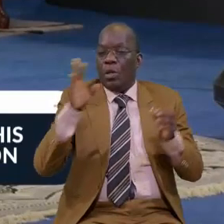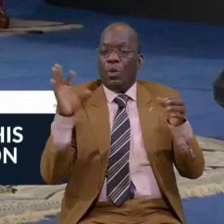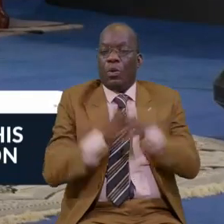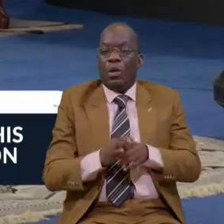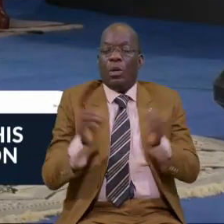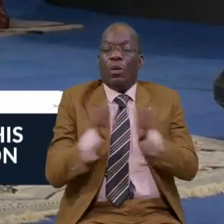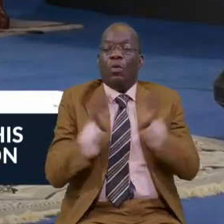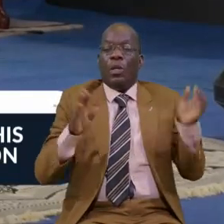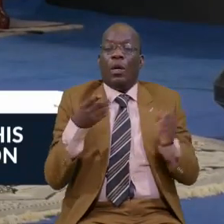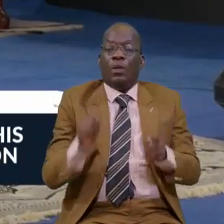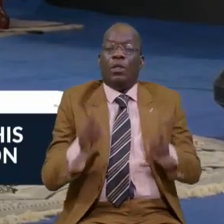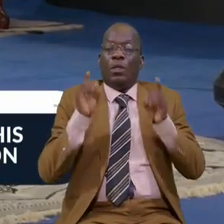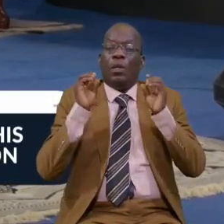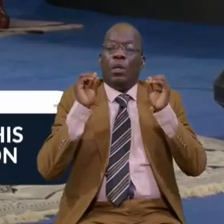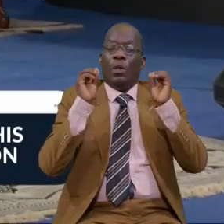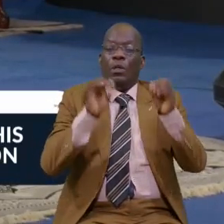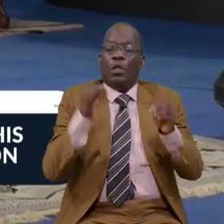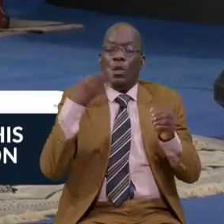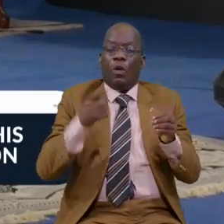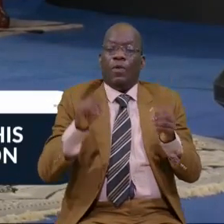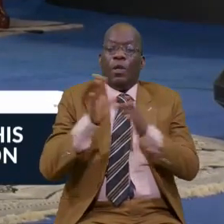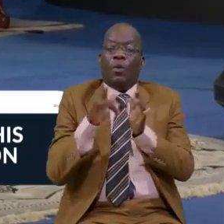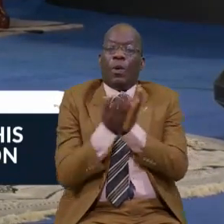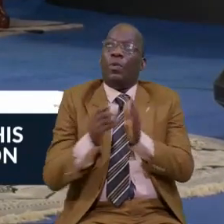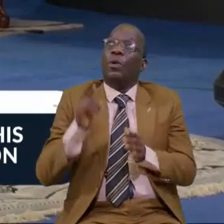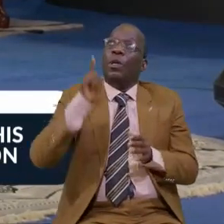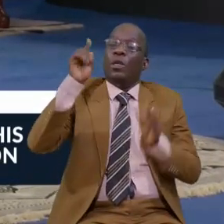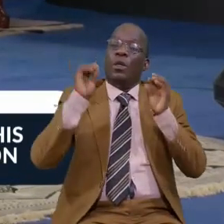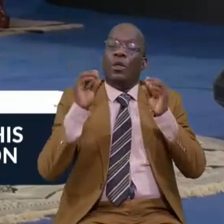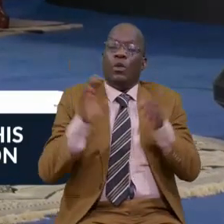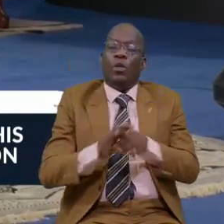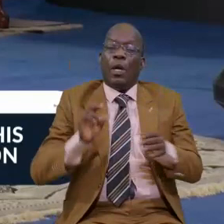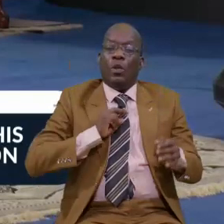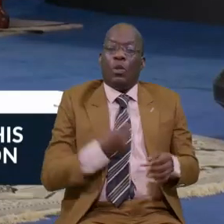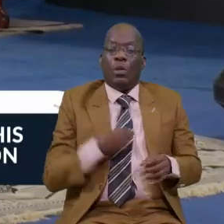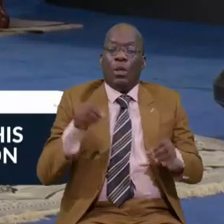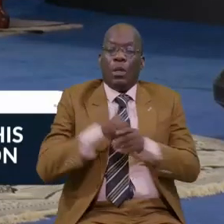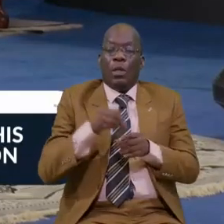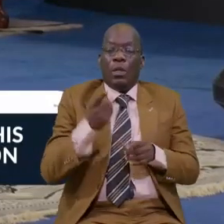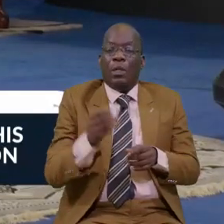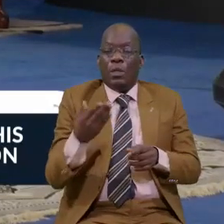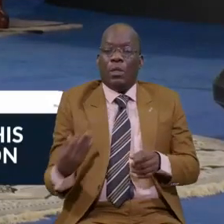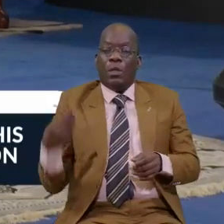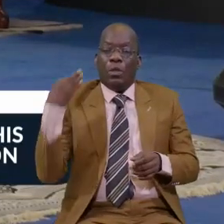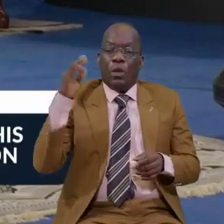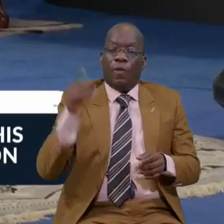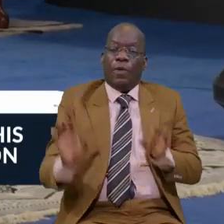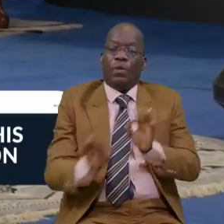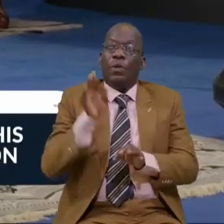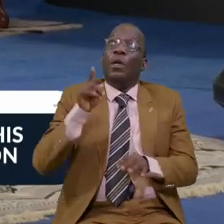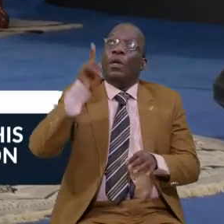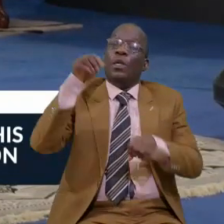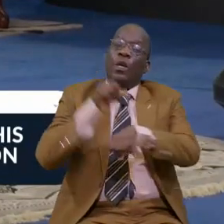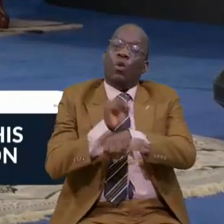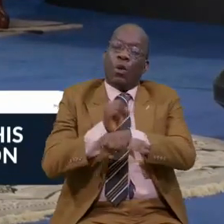doctrine of the scripture. He unites us in the deeds of the spirit. He works in us. What he does in